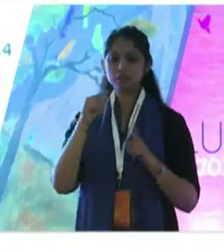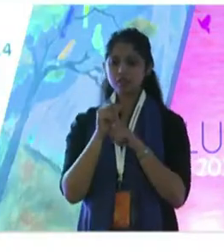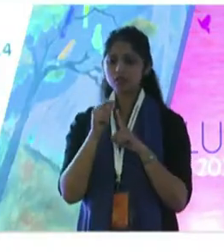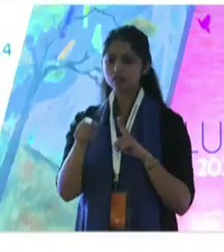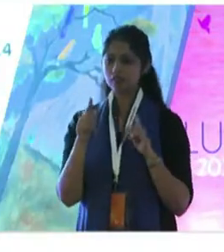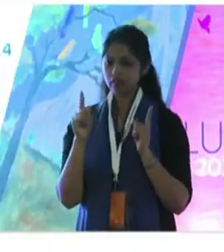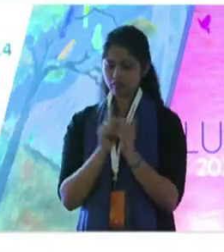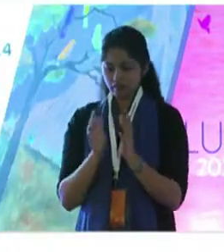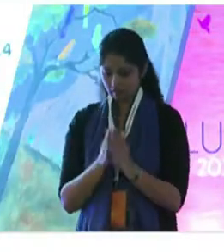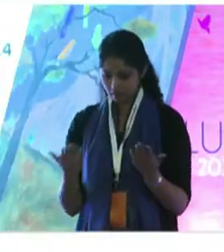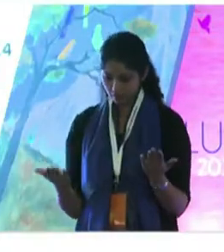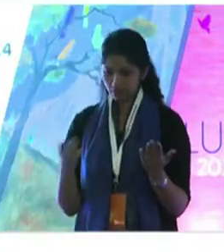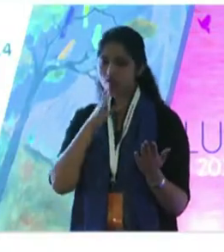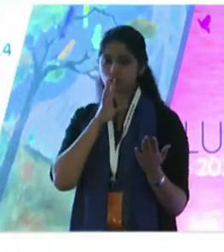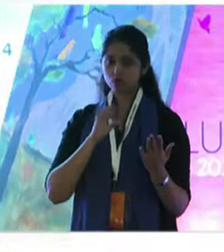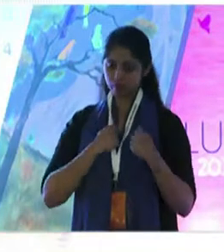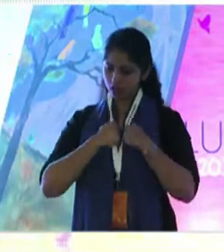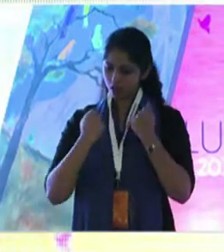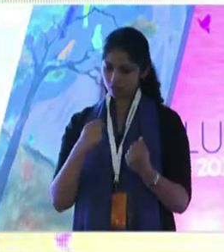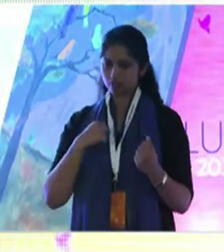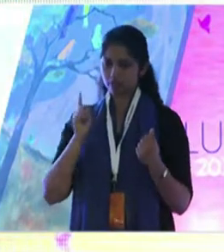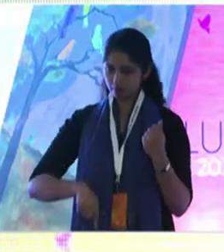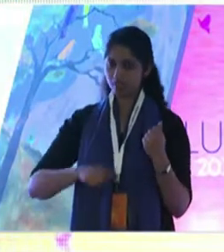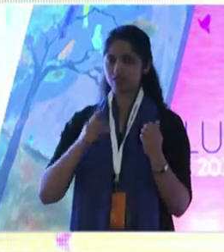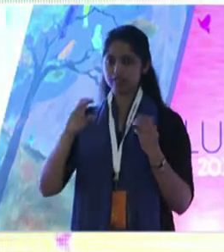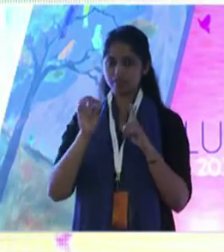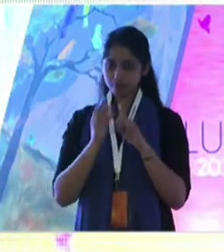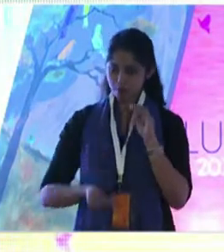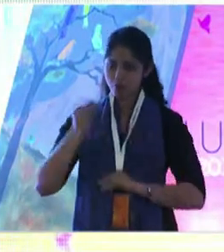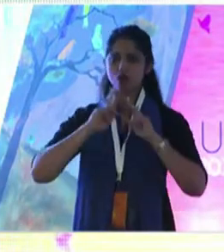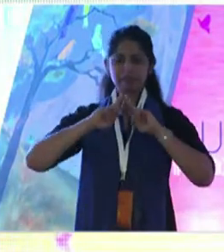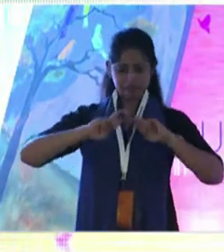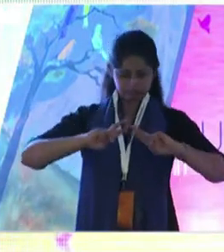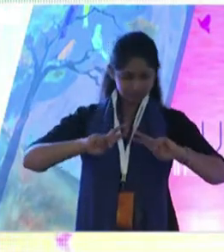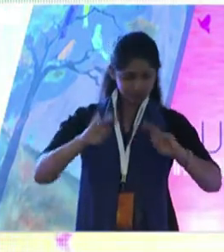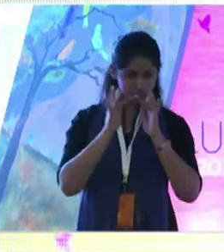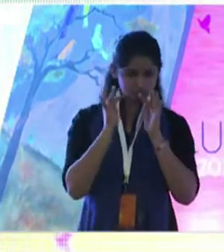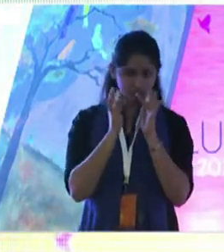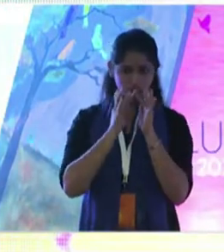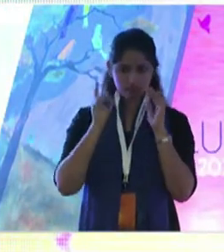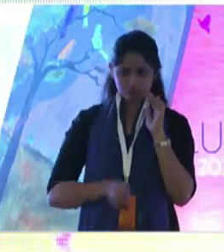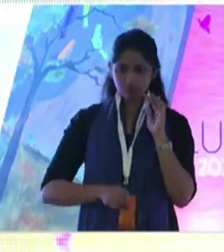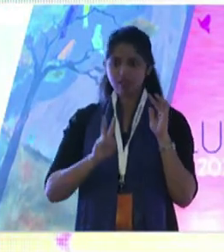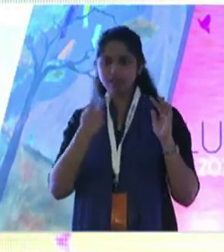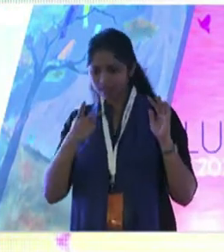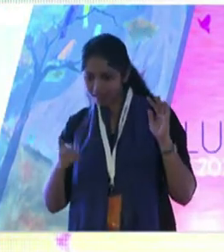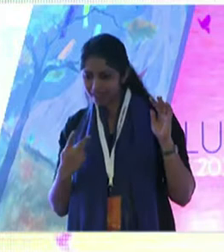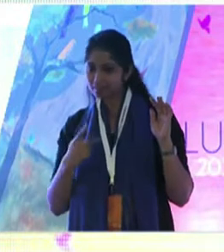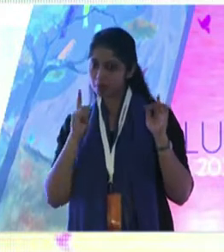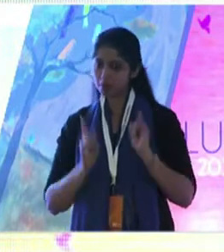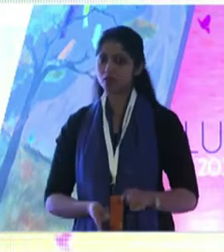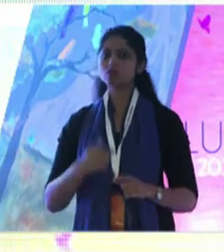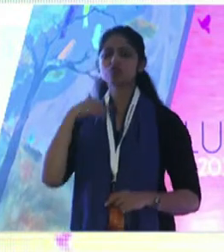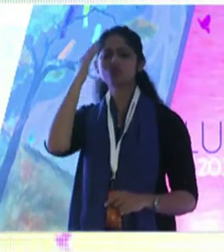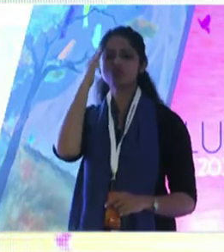out doing this book, I was determined that I wouldn't read a lot of research on you know, various forms of disability, because